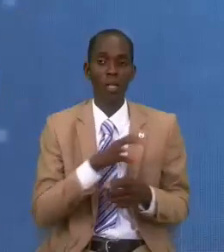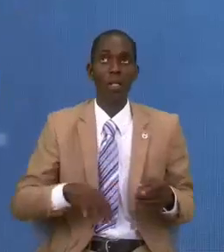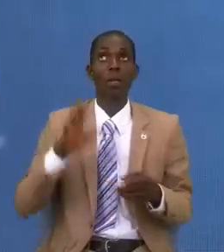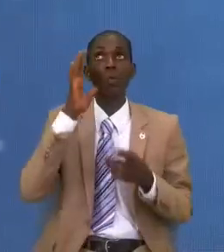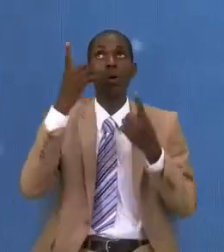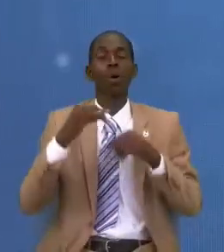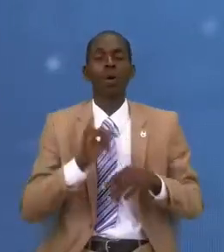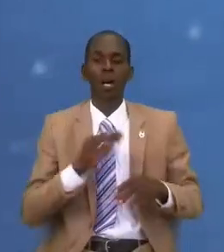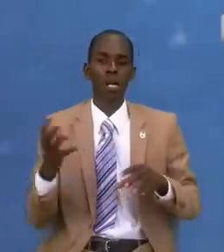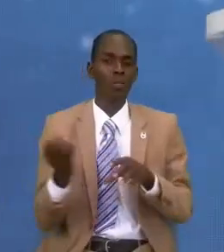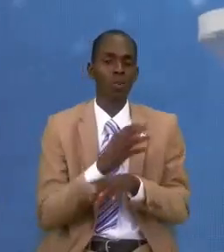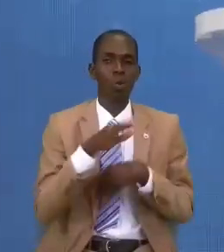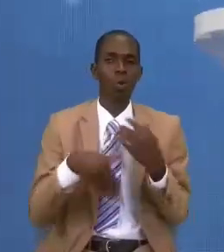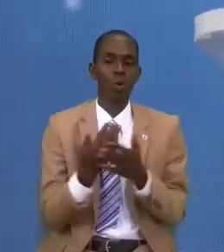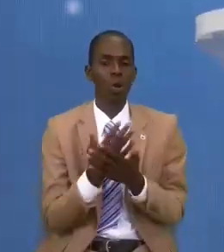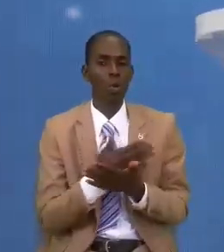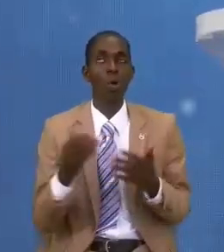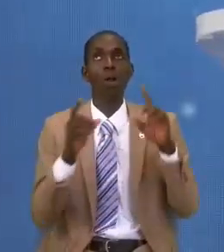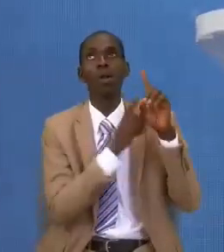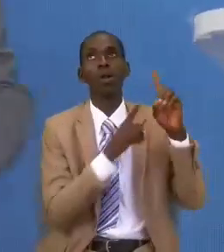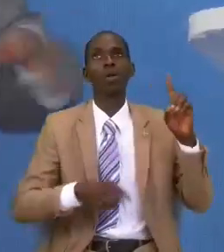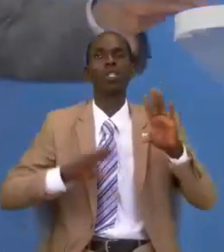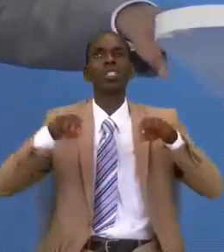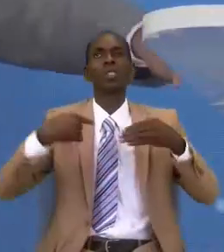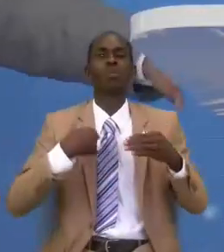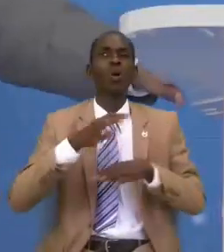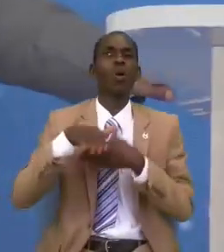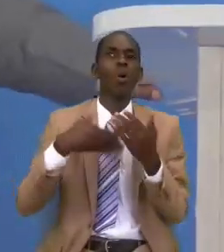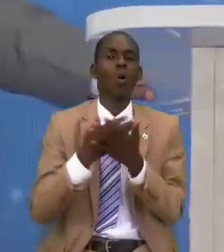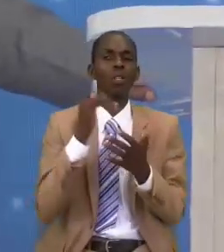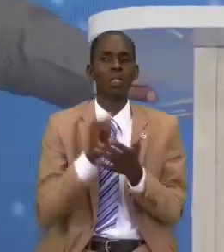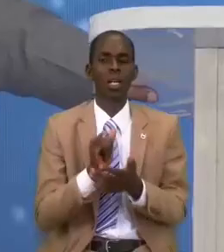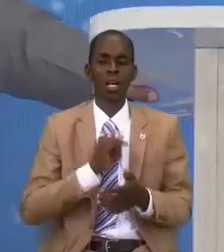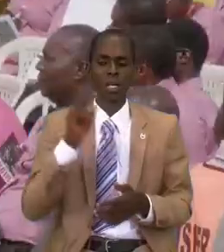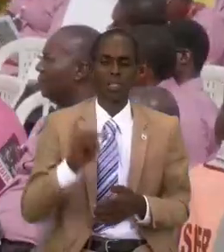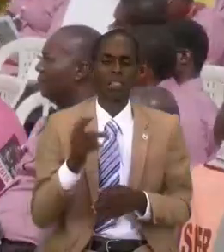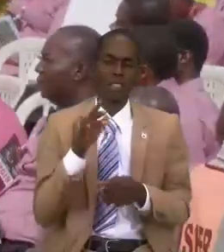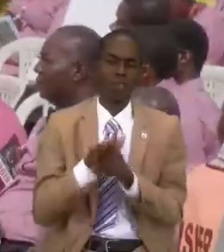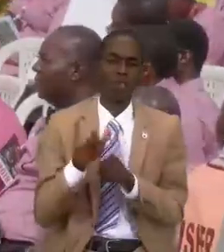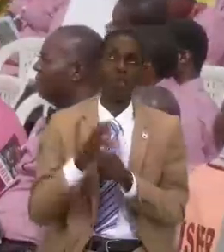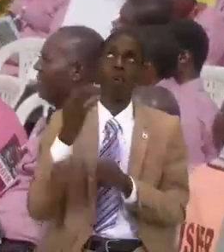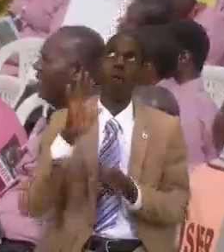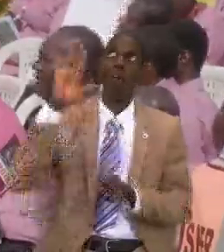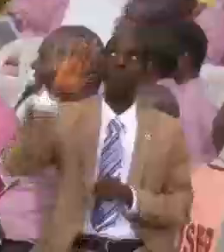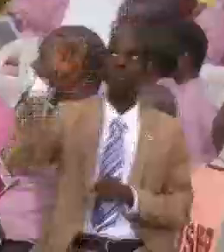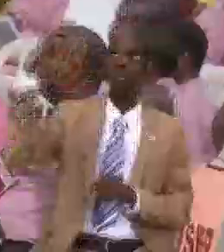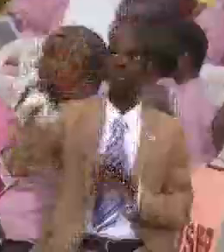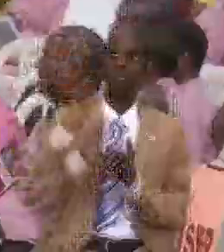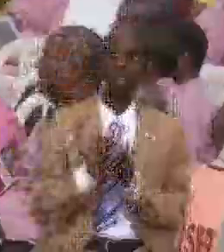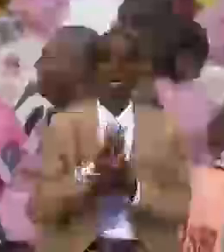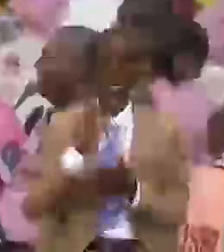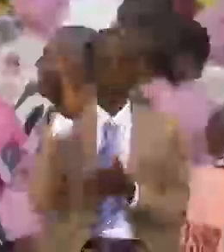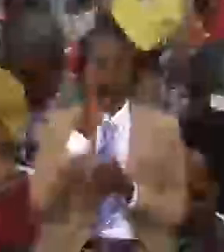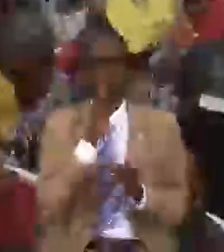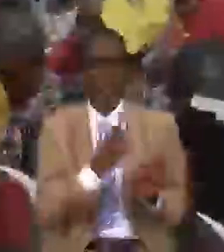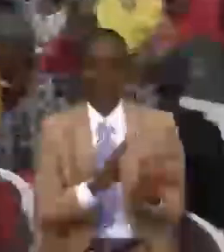I need, the sufficiency of your grace, so that I'll be ready on that day. You'll be ready. My brother there,